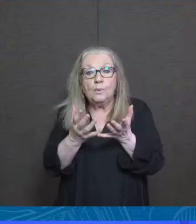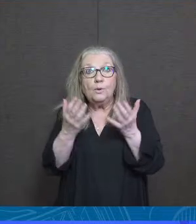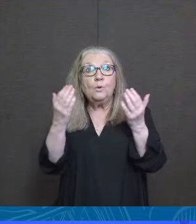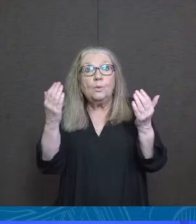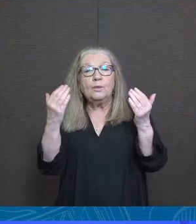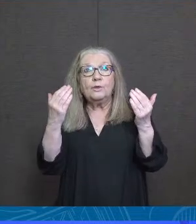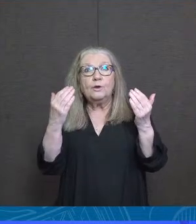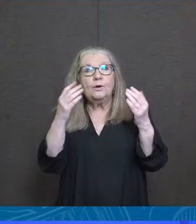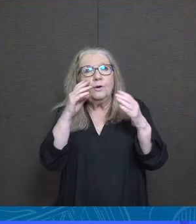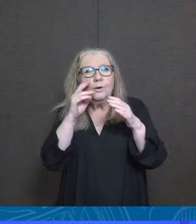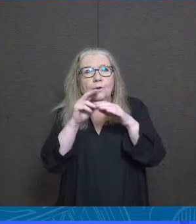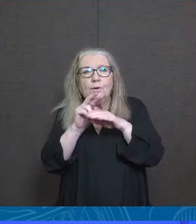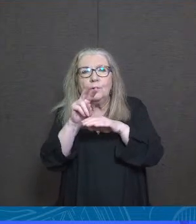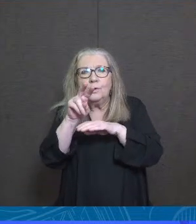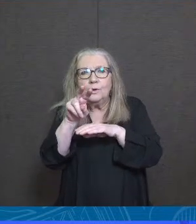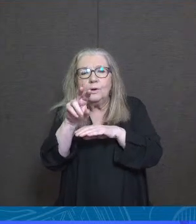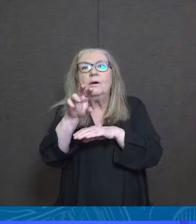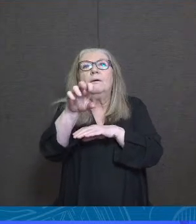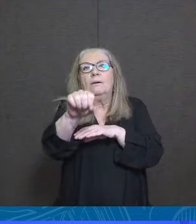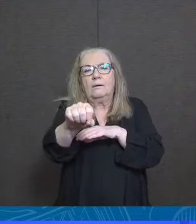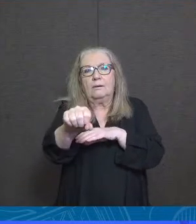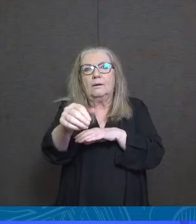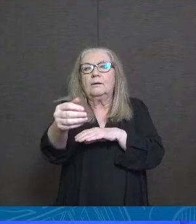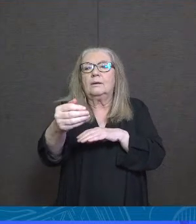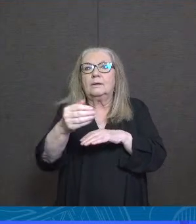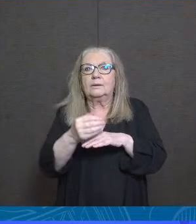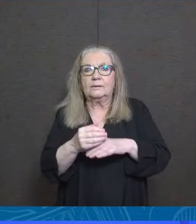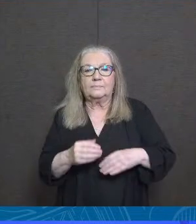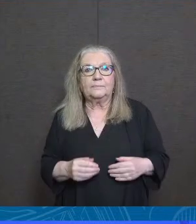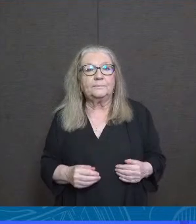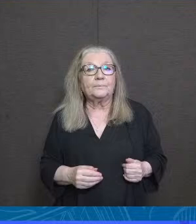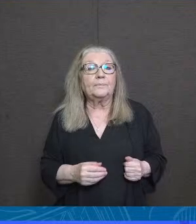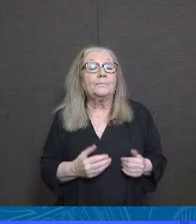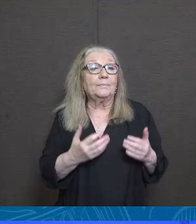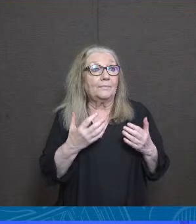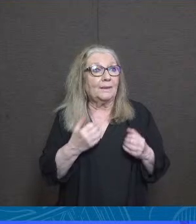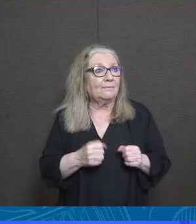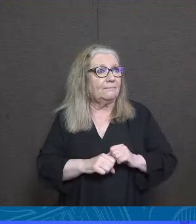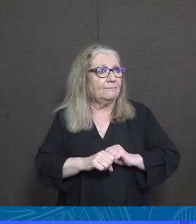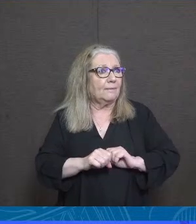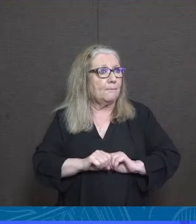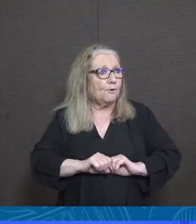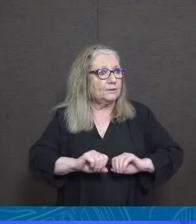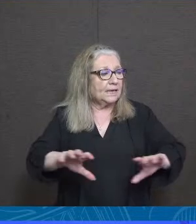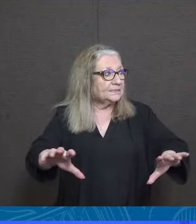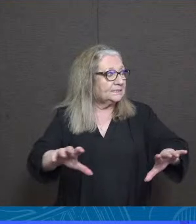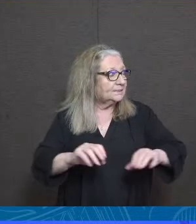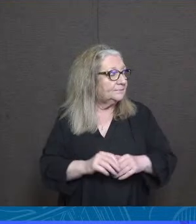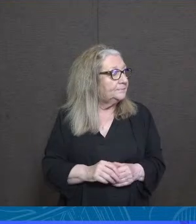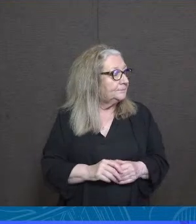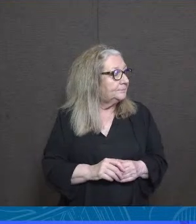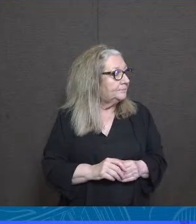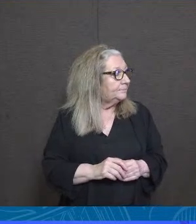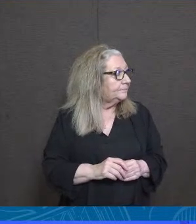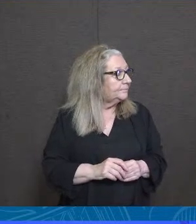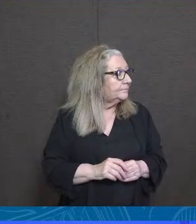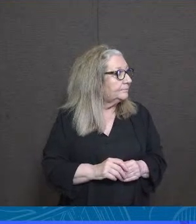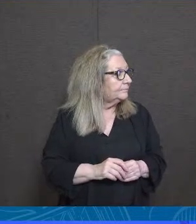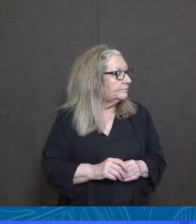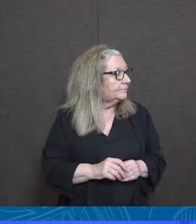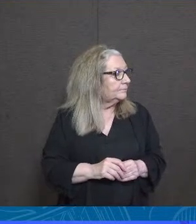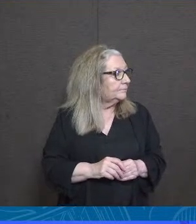ForecastNet by NVIDIA, Pango Weather by Huawei, GraphCast from Google, Fengwu from Shanghai